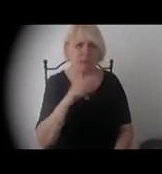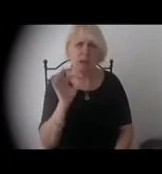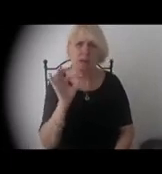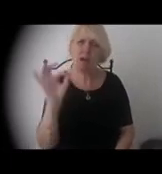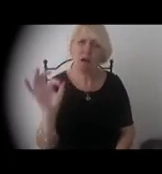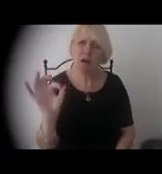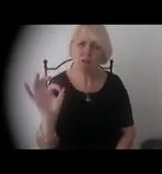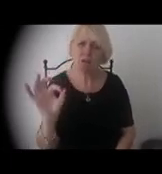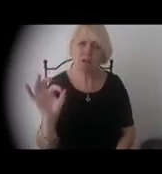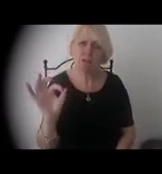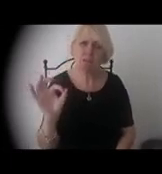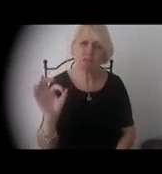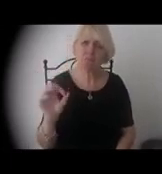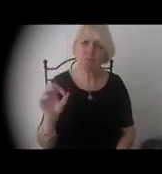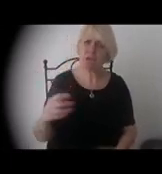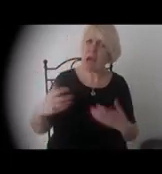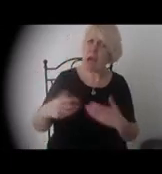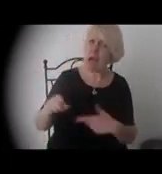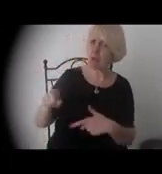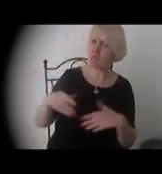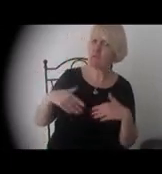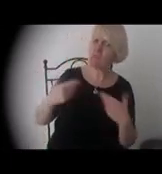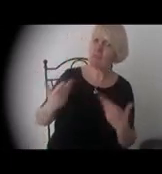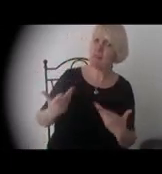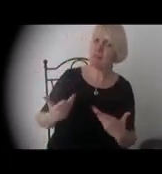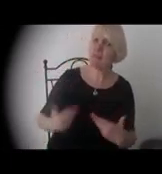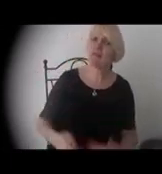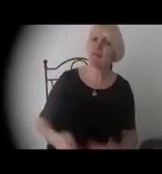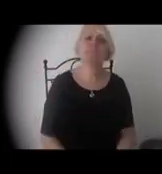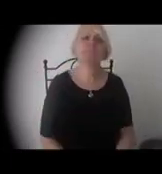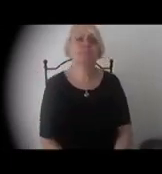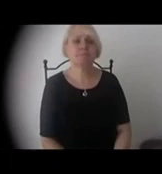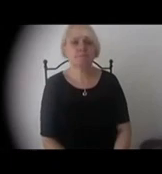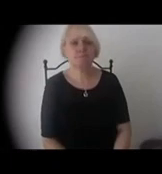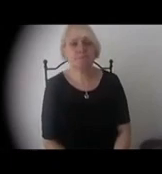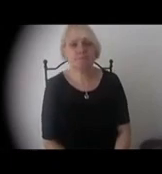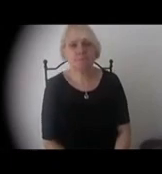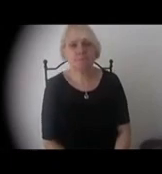feeling? And whether that's Emma or Nick or whoever wants to take that.